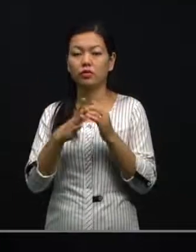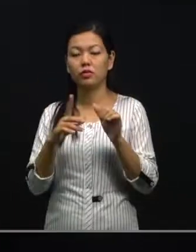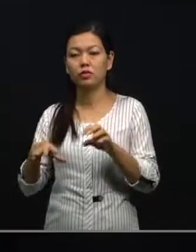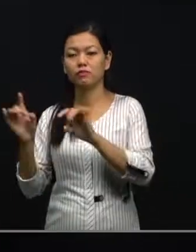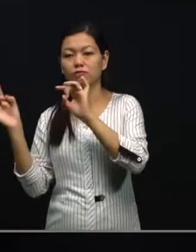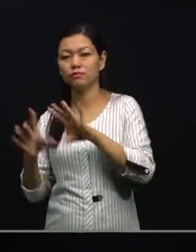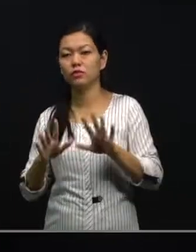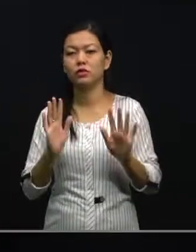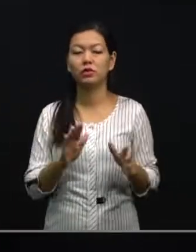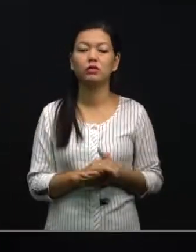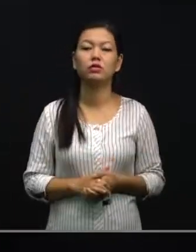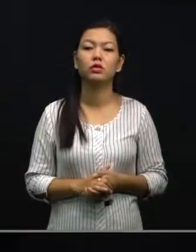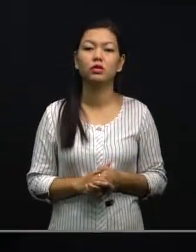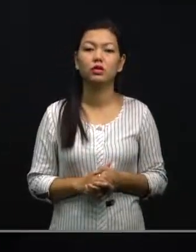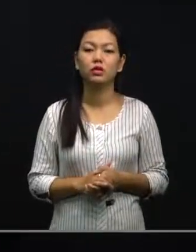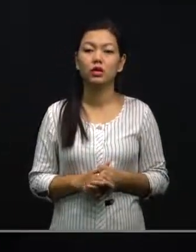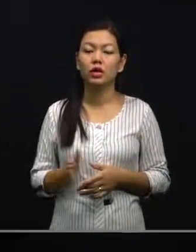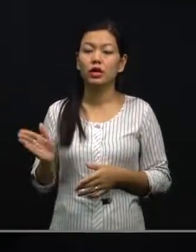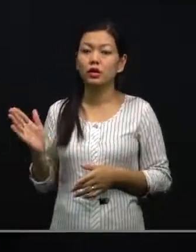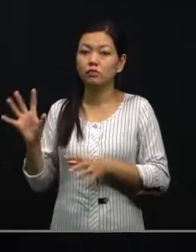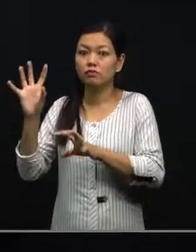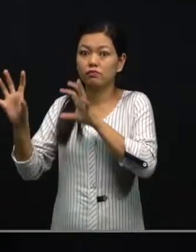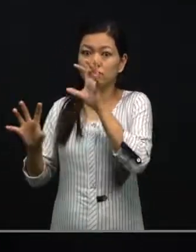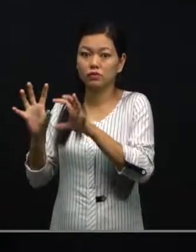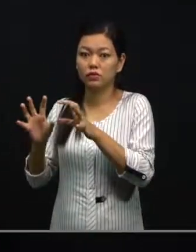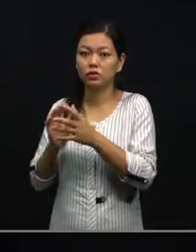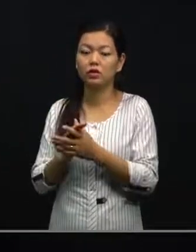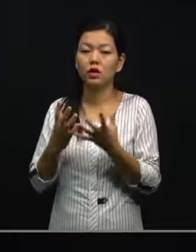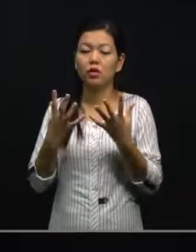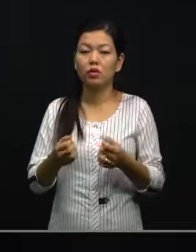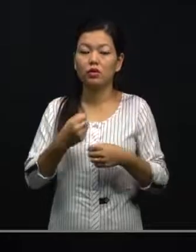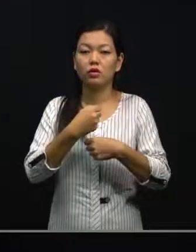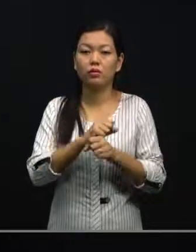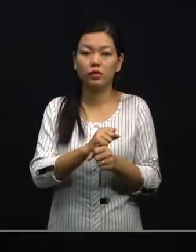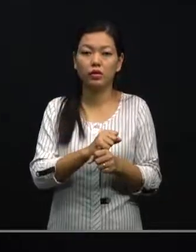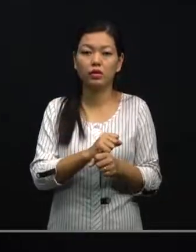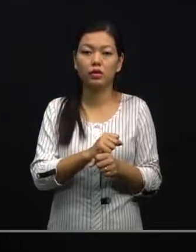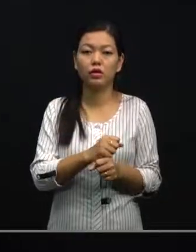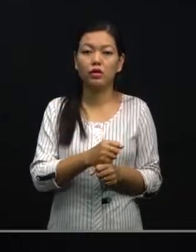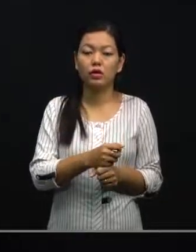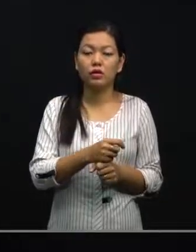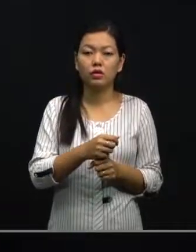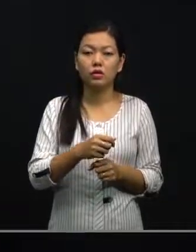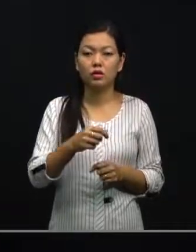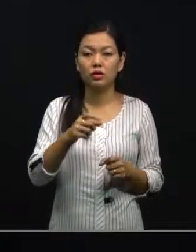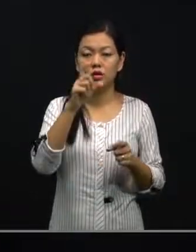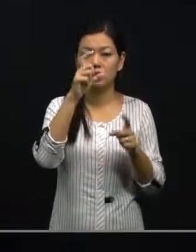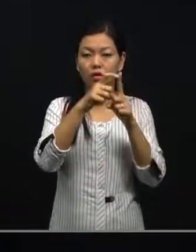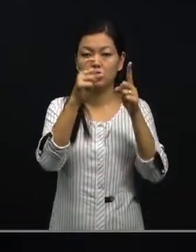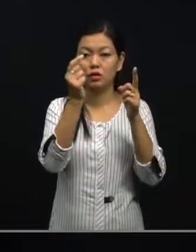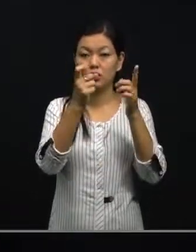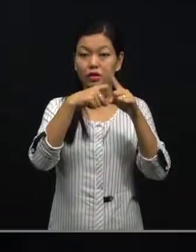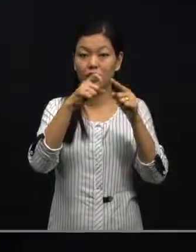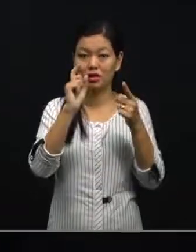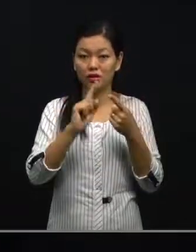of Cheshire, but he was afraid to do so because the room that the Duke of Cheshire was sleeping was next to the twins, and